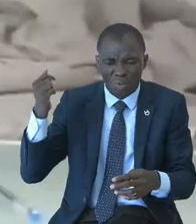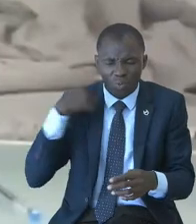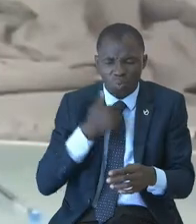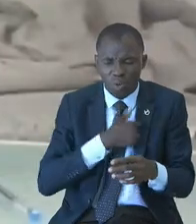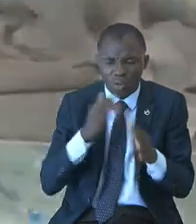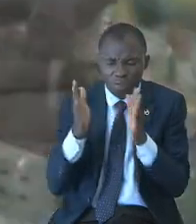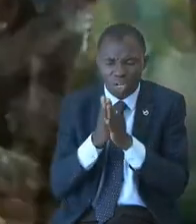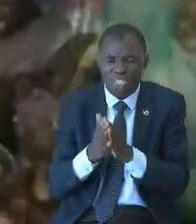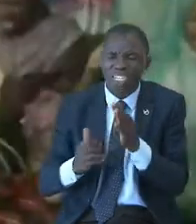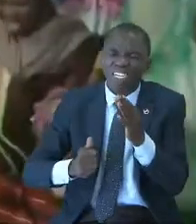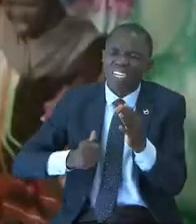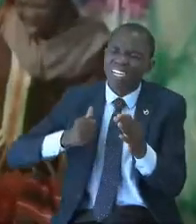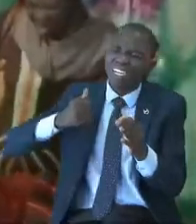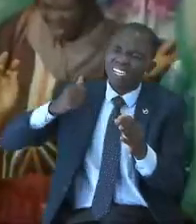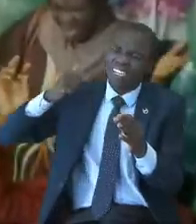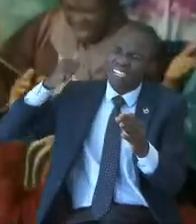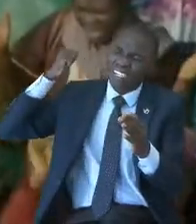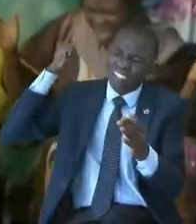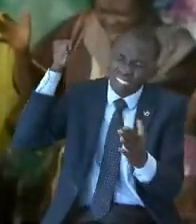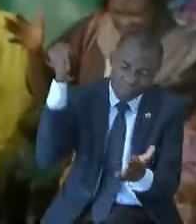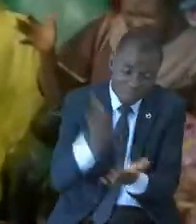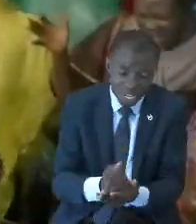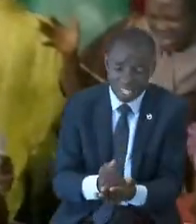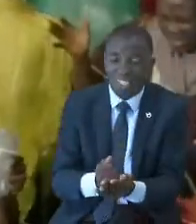name we pray.